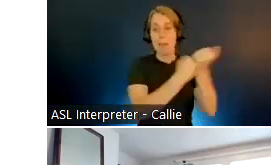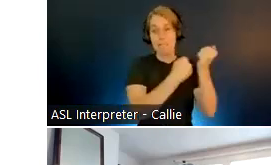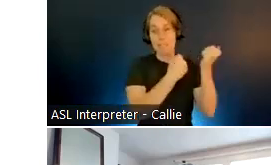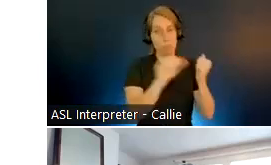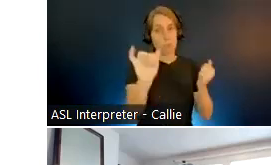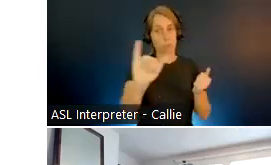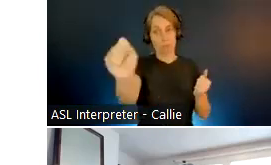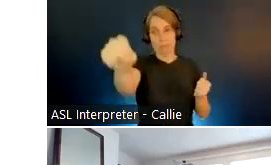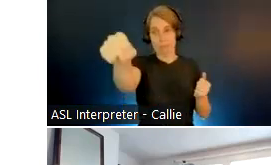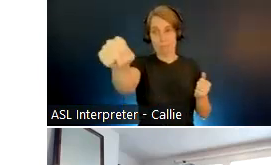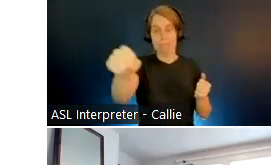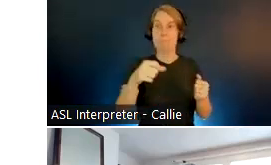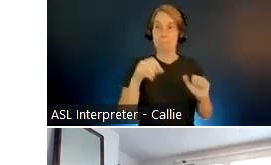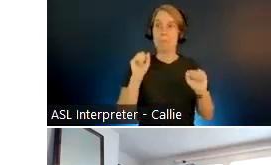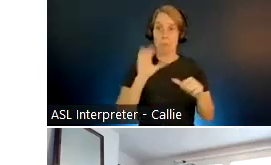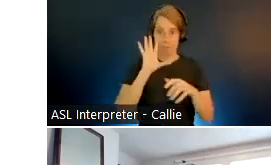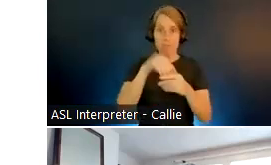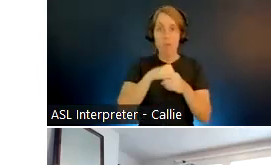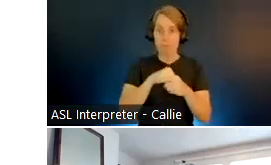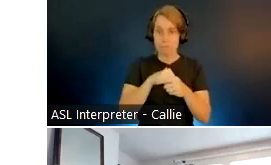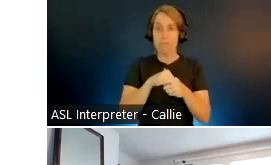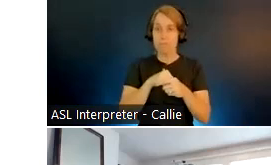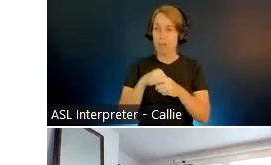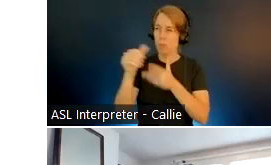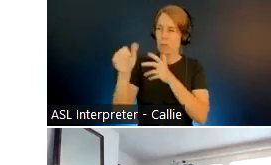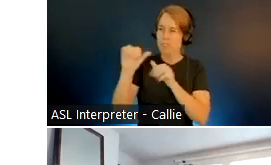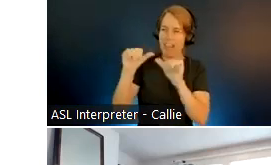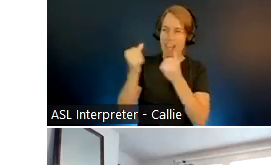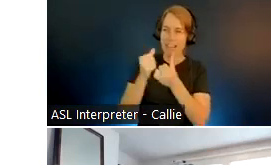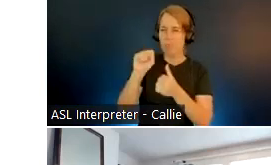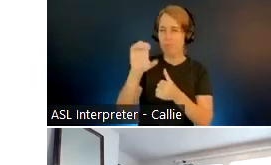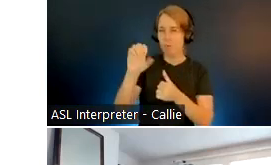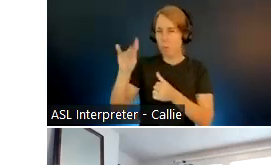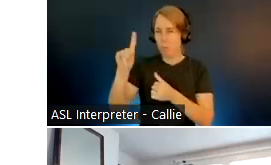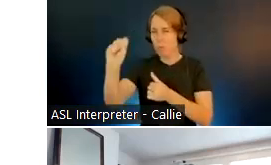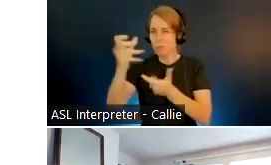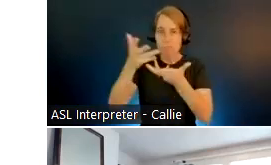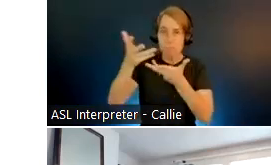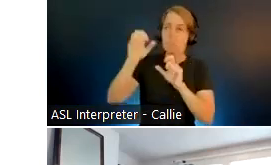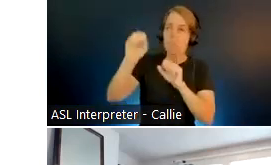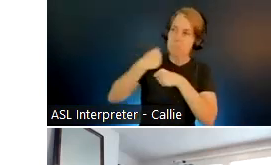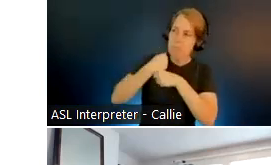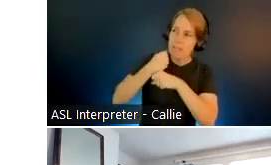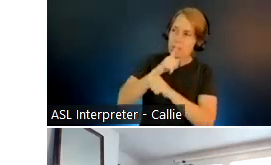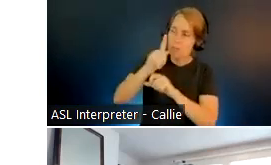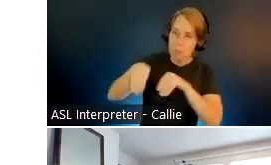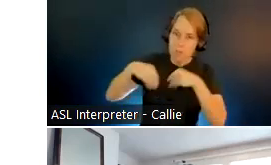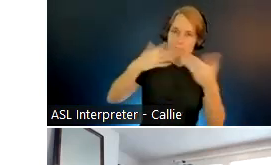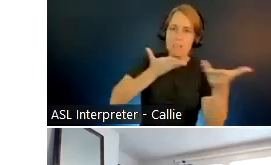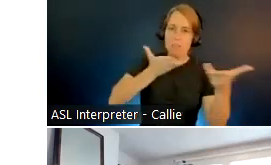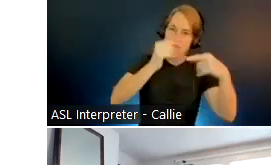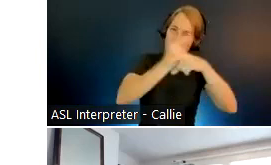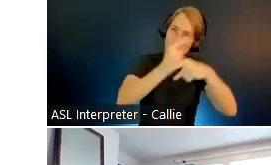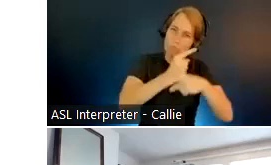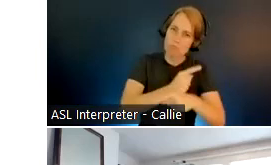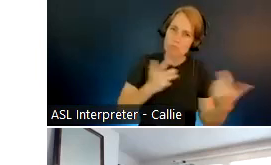So working with those agencies to make sure that services are provided in the appropriate ways for people with